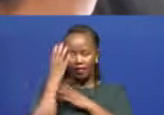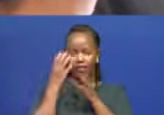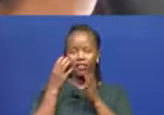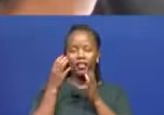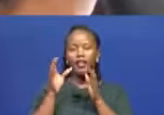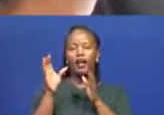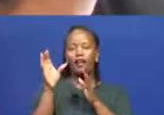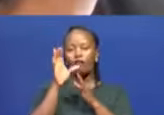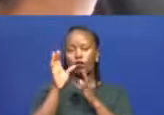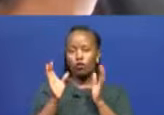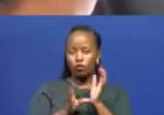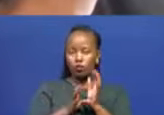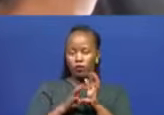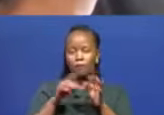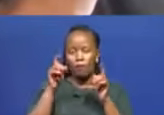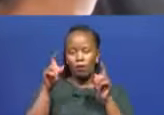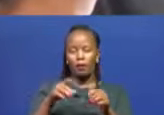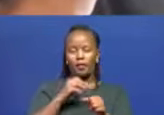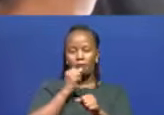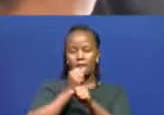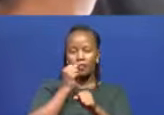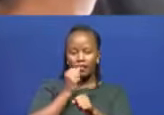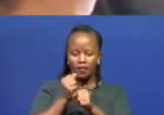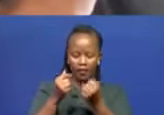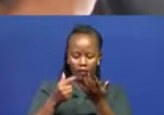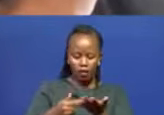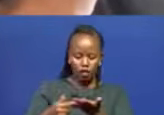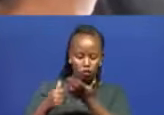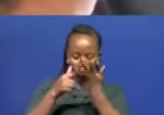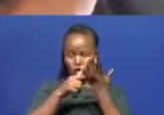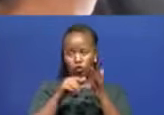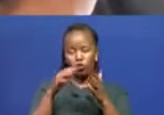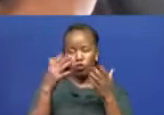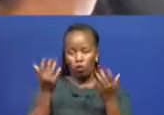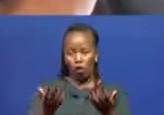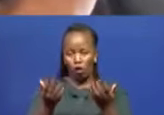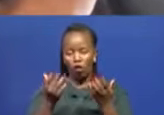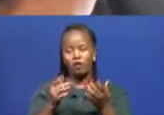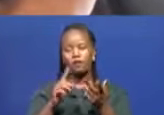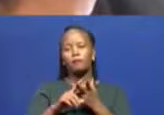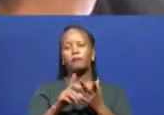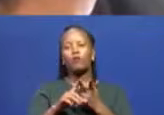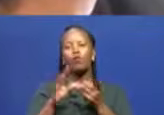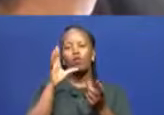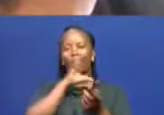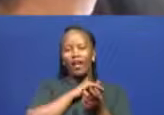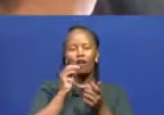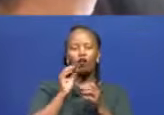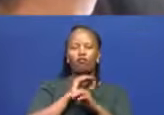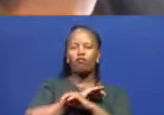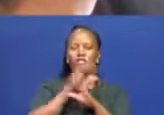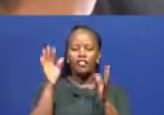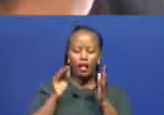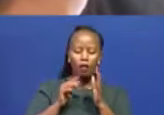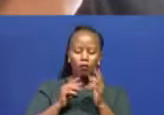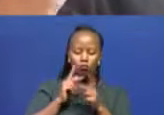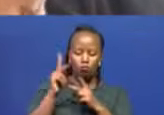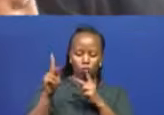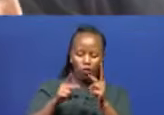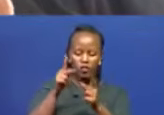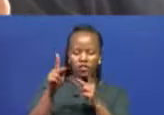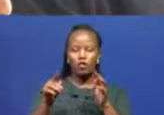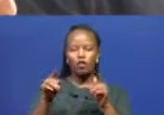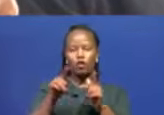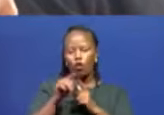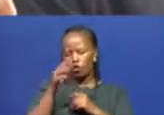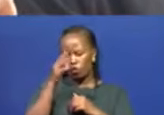Constitution ought to be put in motion or otherwise, and that the lack of elaborate procedure or certainty as to